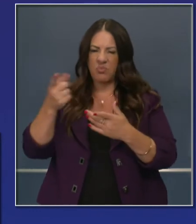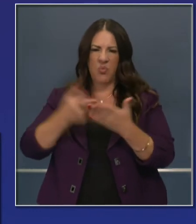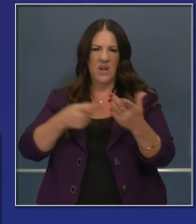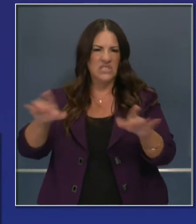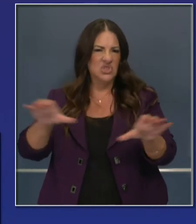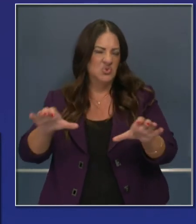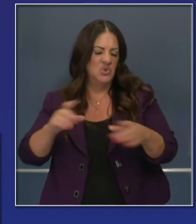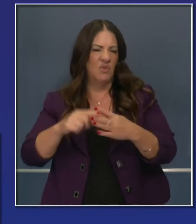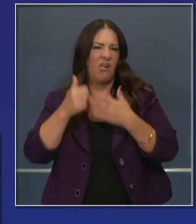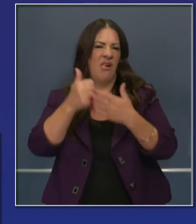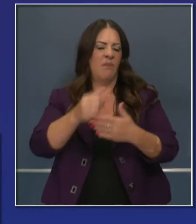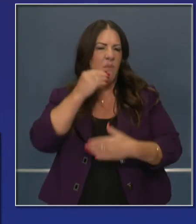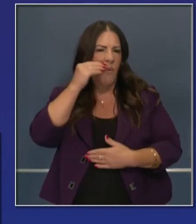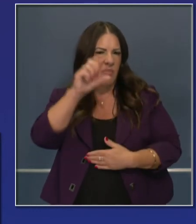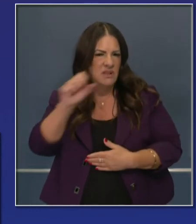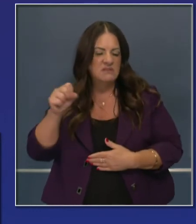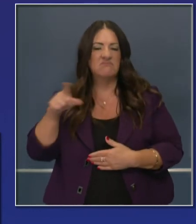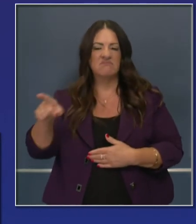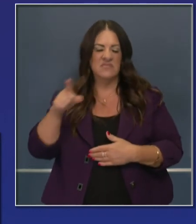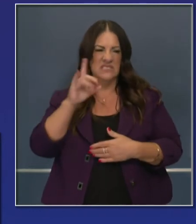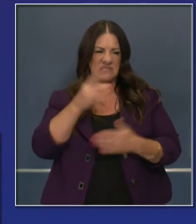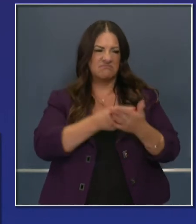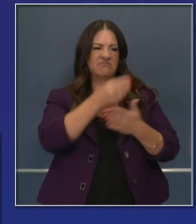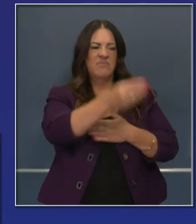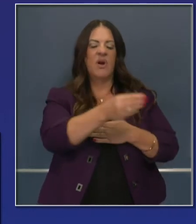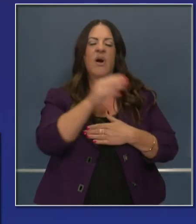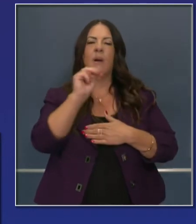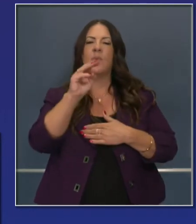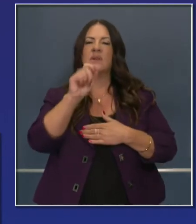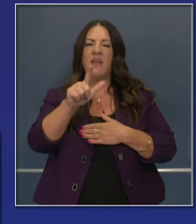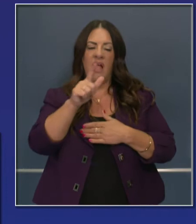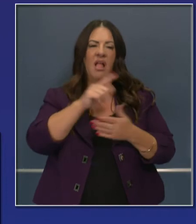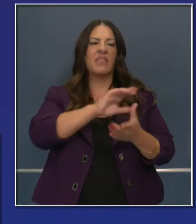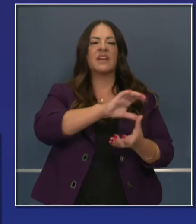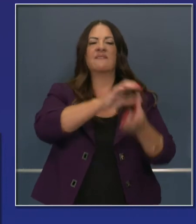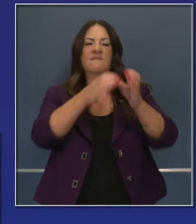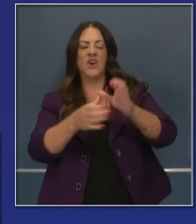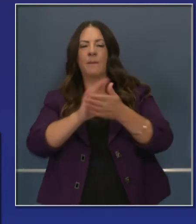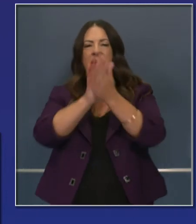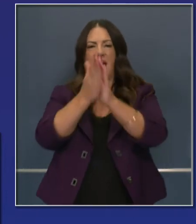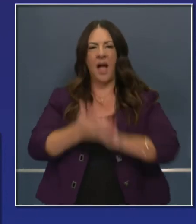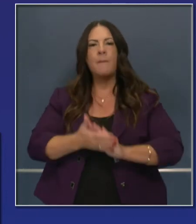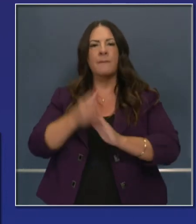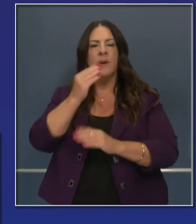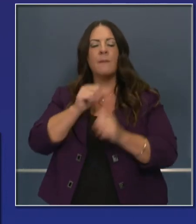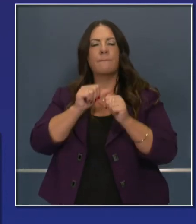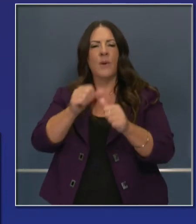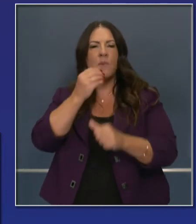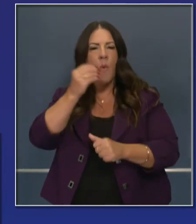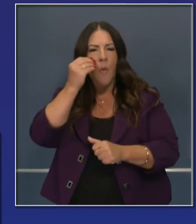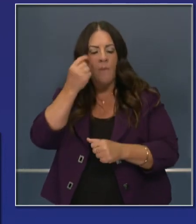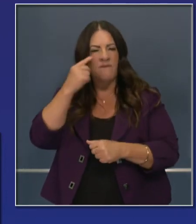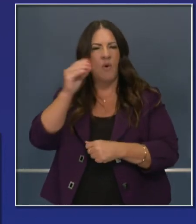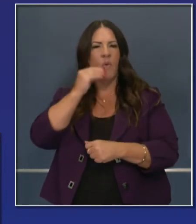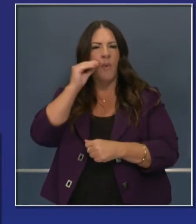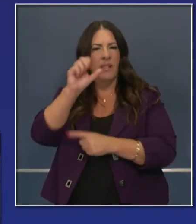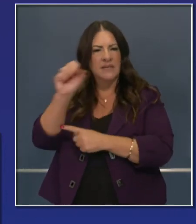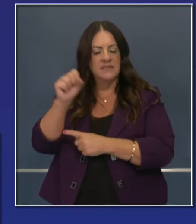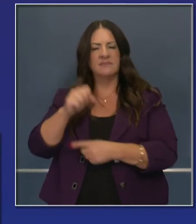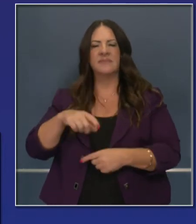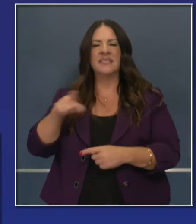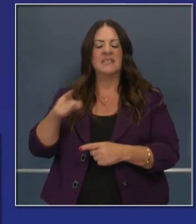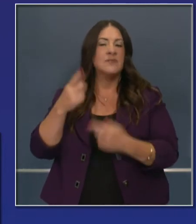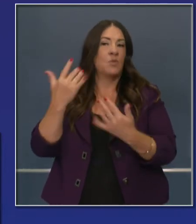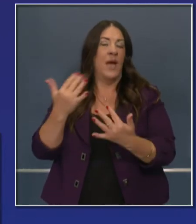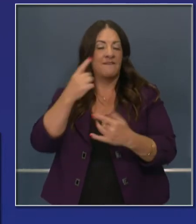his city. He has a motel conversion, was waiting for this announcement today, including efforts we're